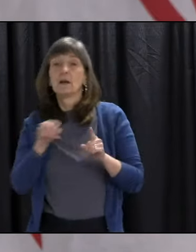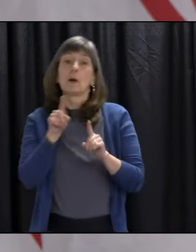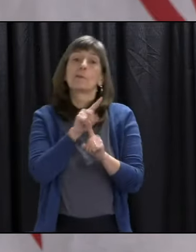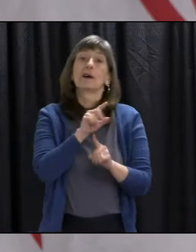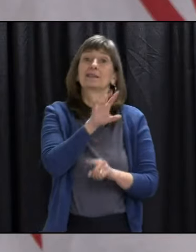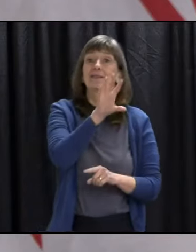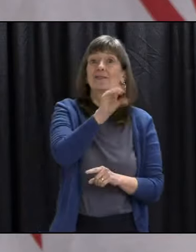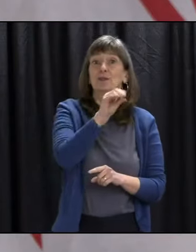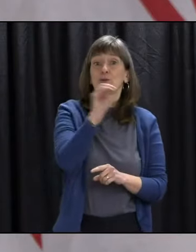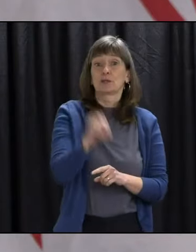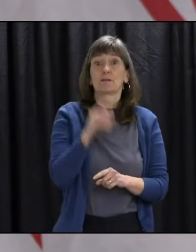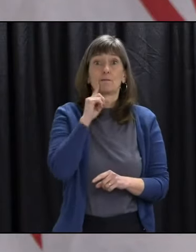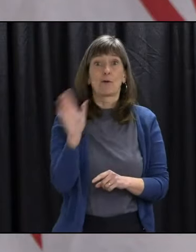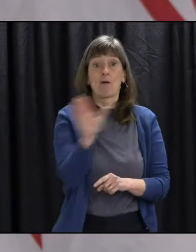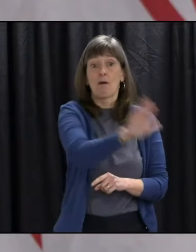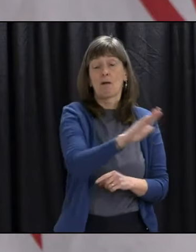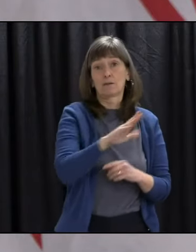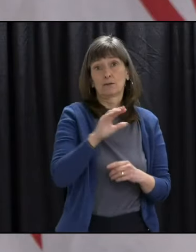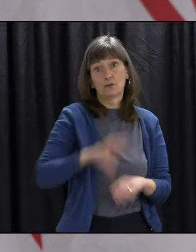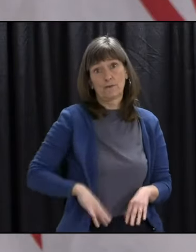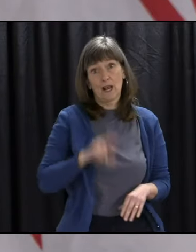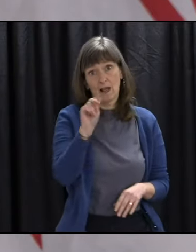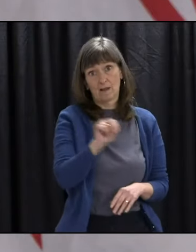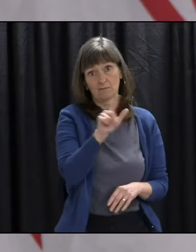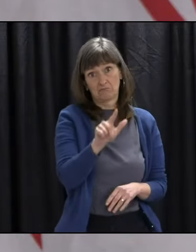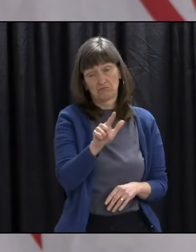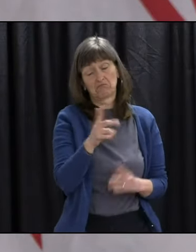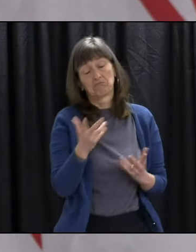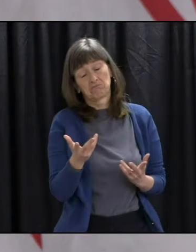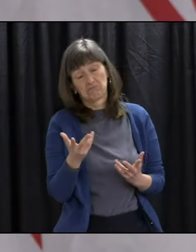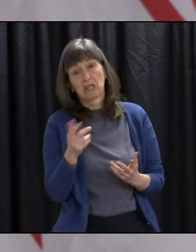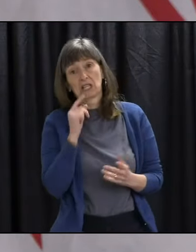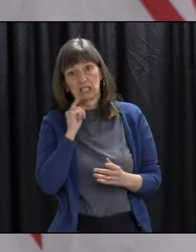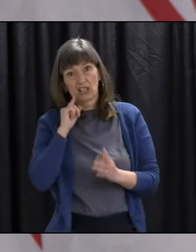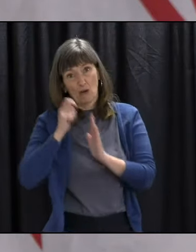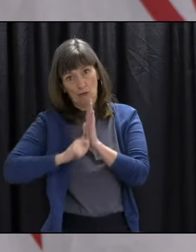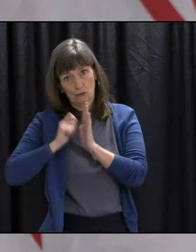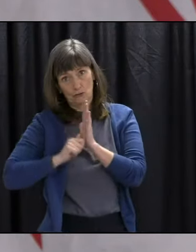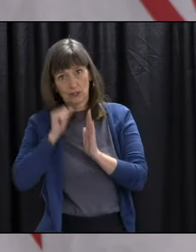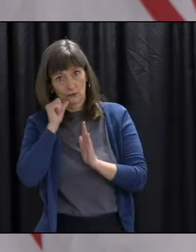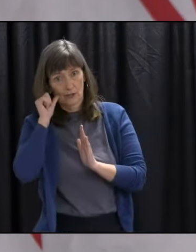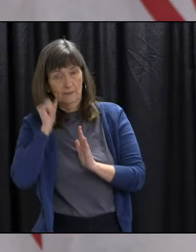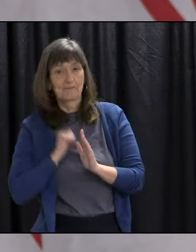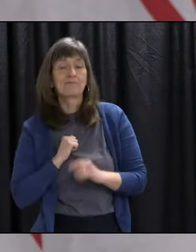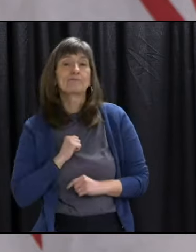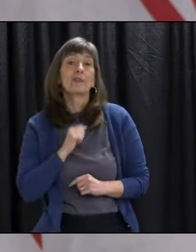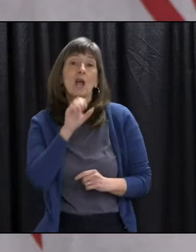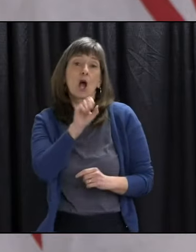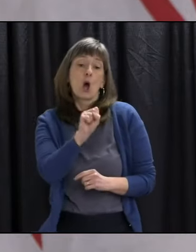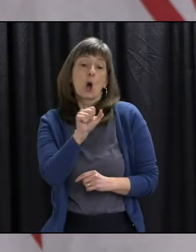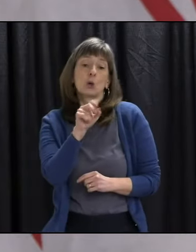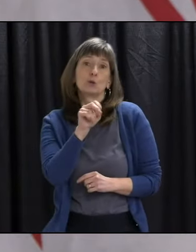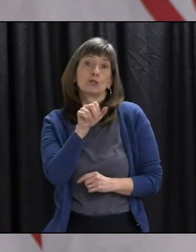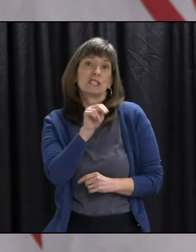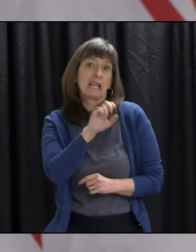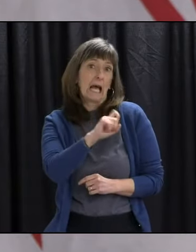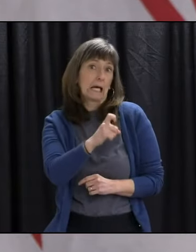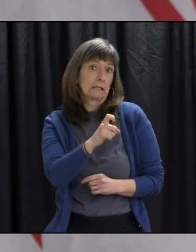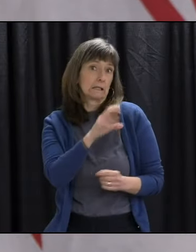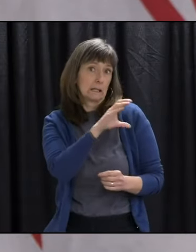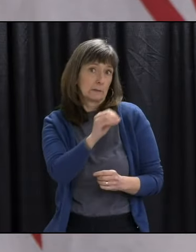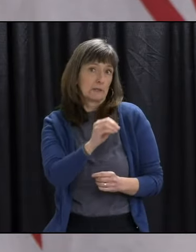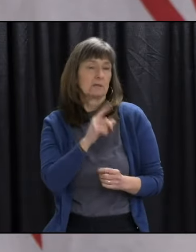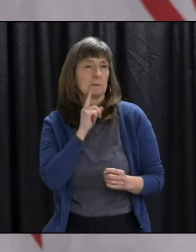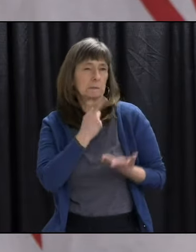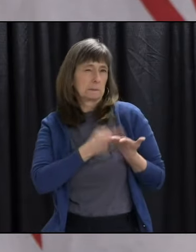OceanX has been talking about changes in their service delivery to Newfoundland and Labrador. And from last night until this